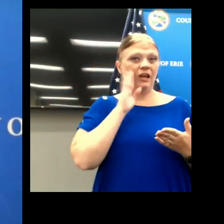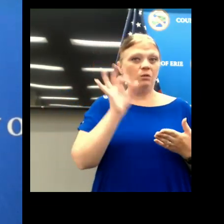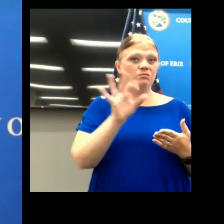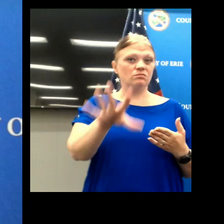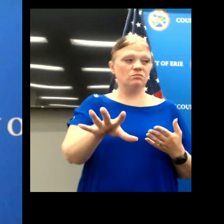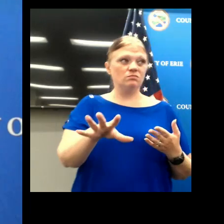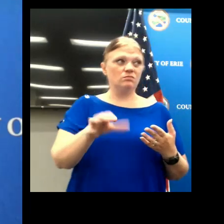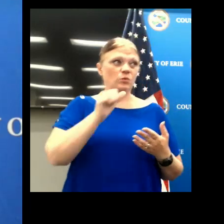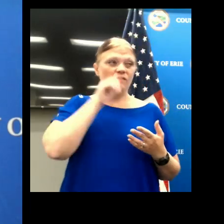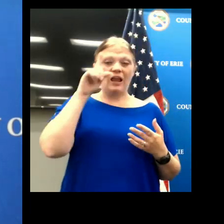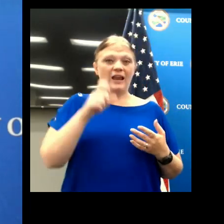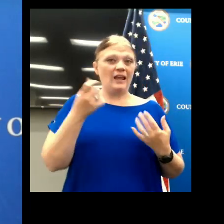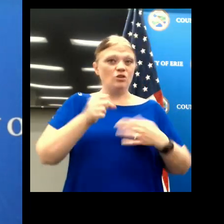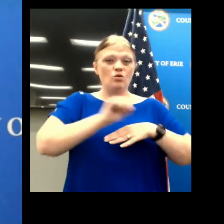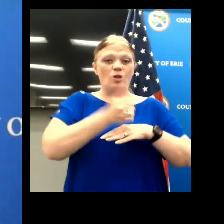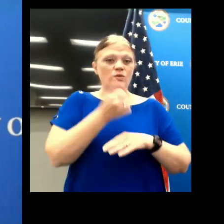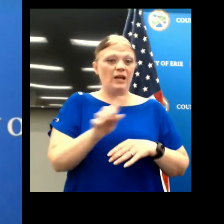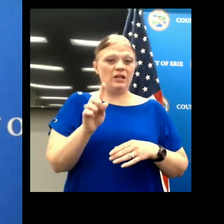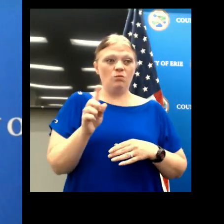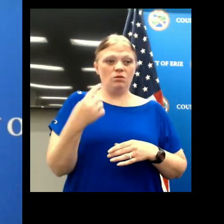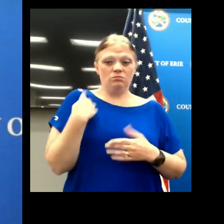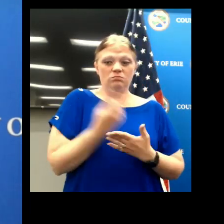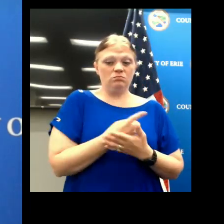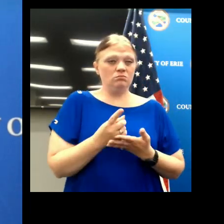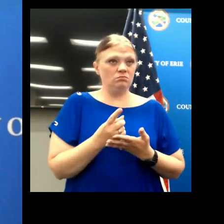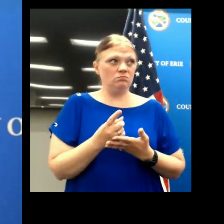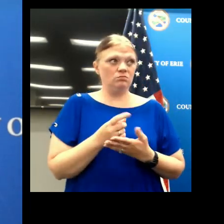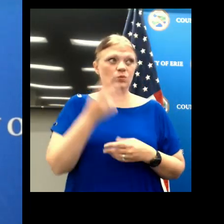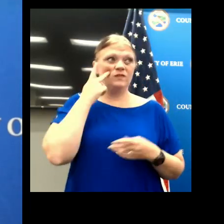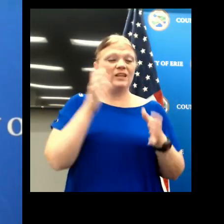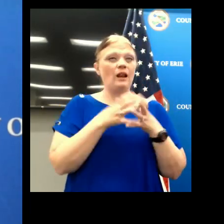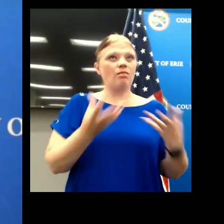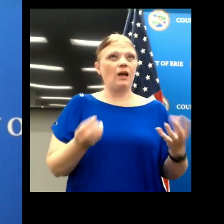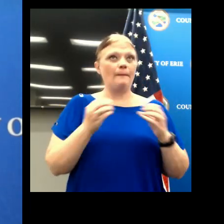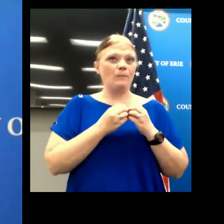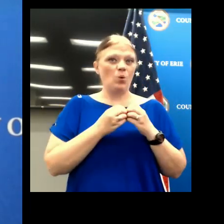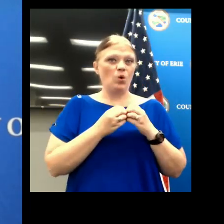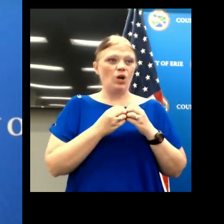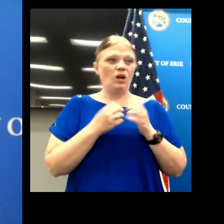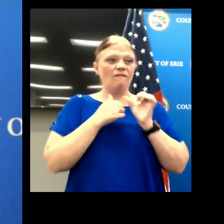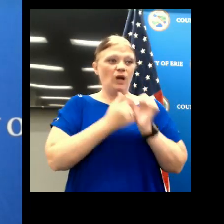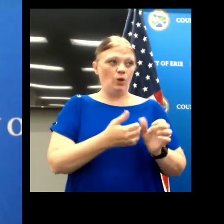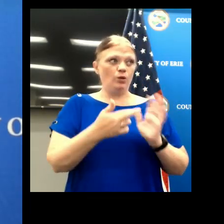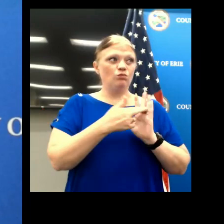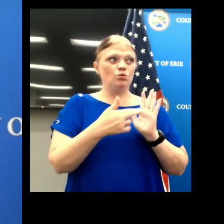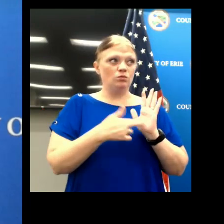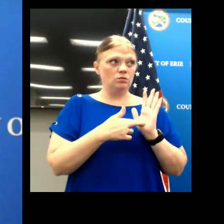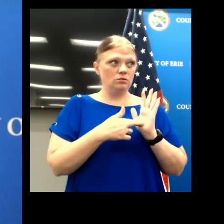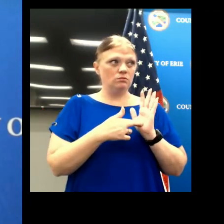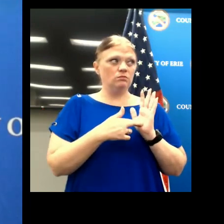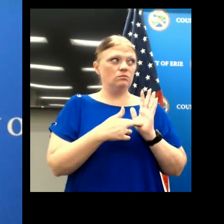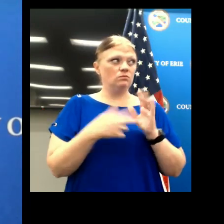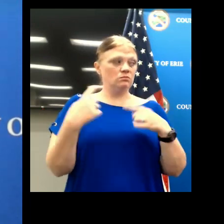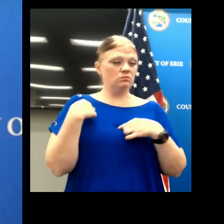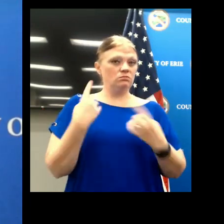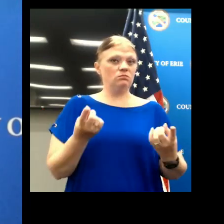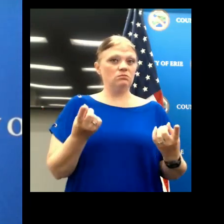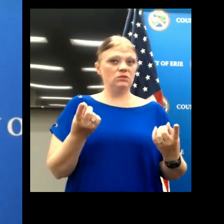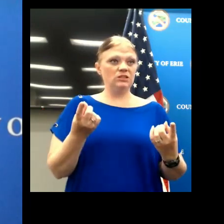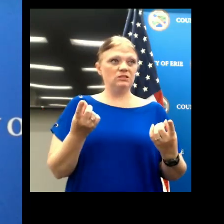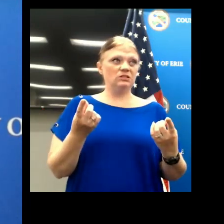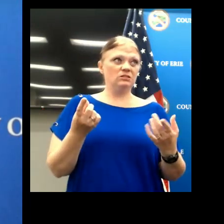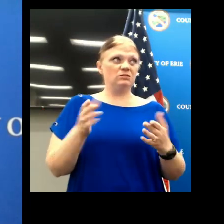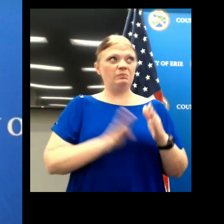haven't had to close anybody in the last week. We've seen a lot more of following the rules since we've